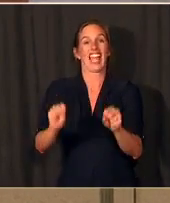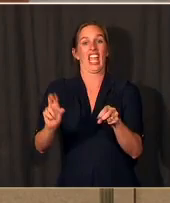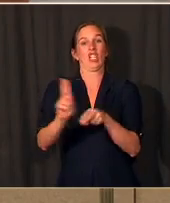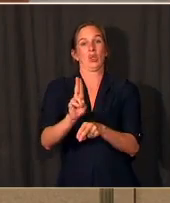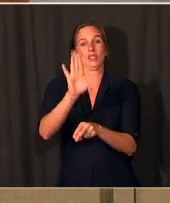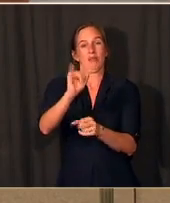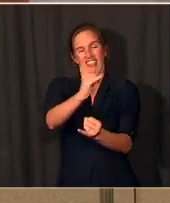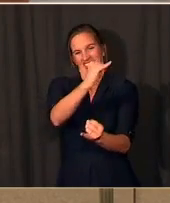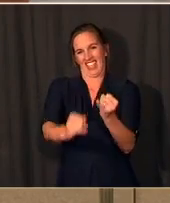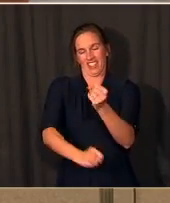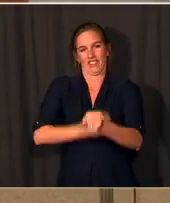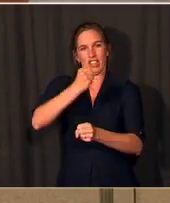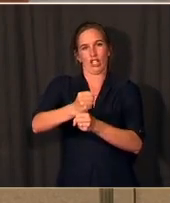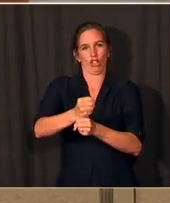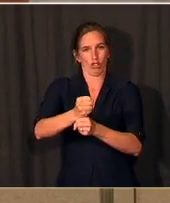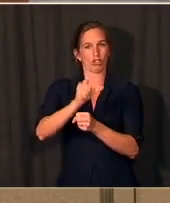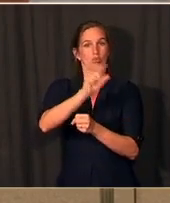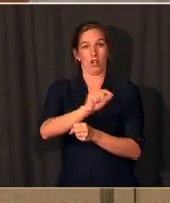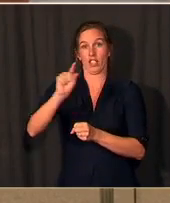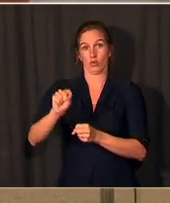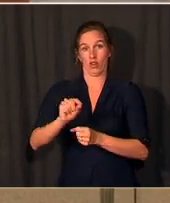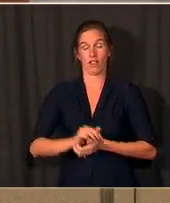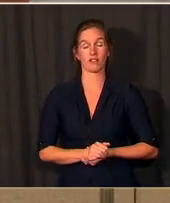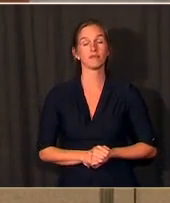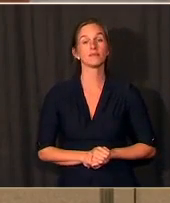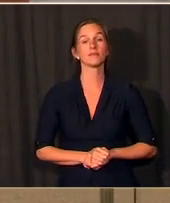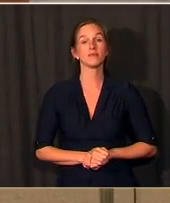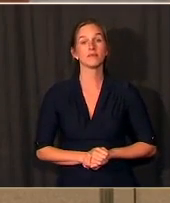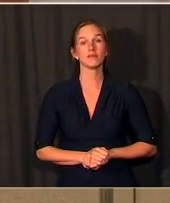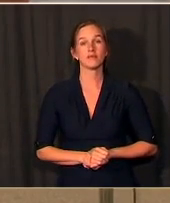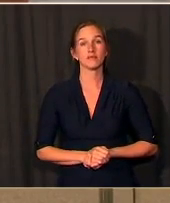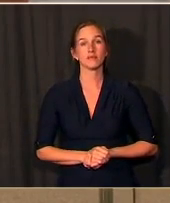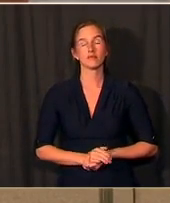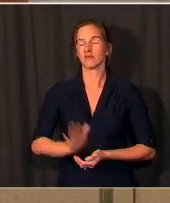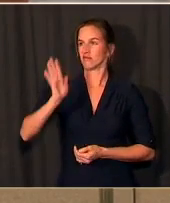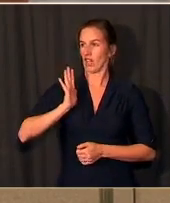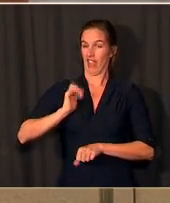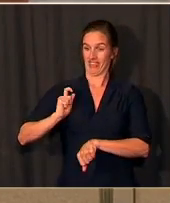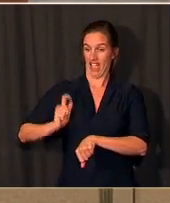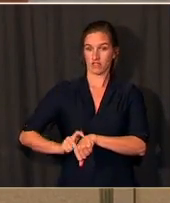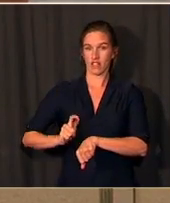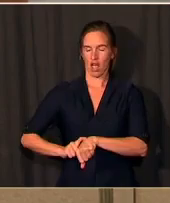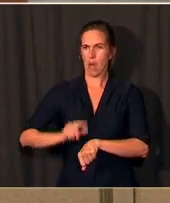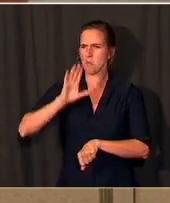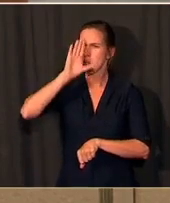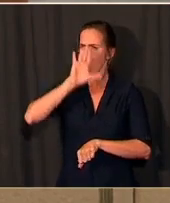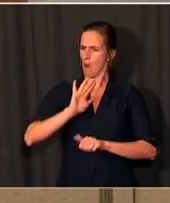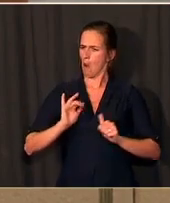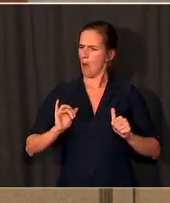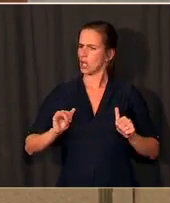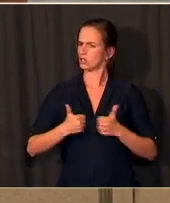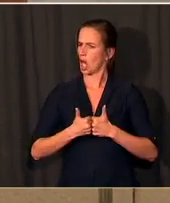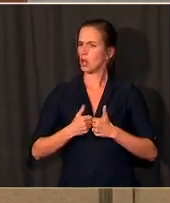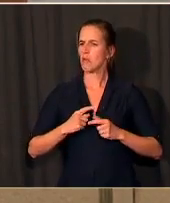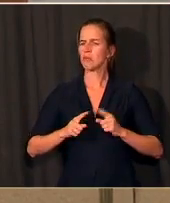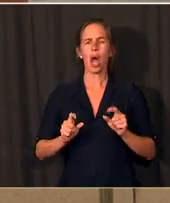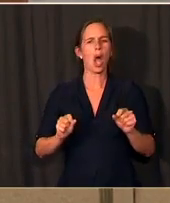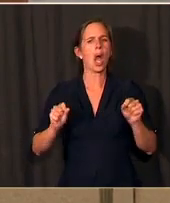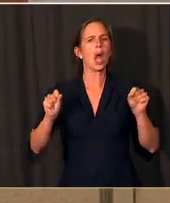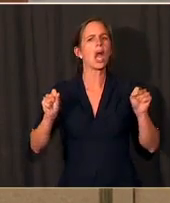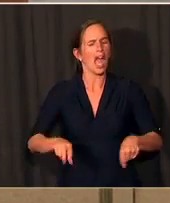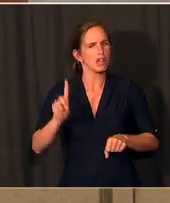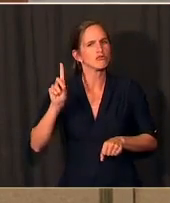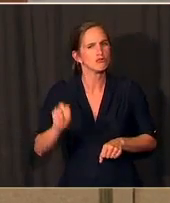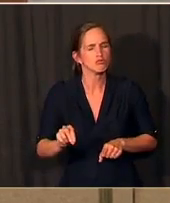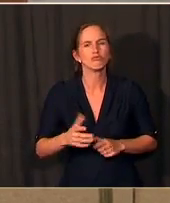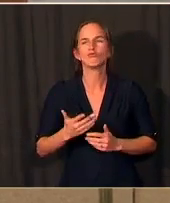2020. We said then that while very challenging, the goal was credible and therefore was